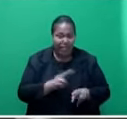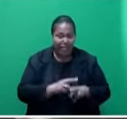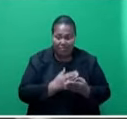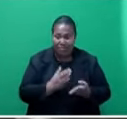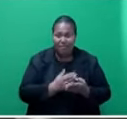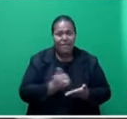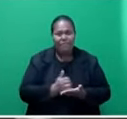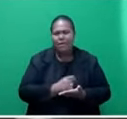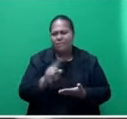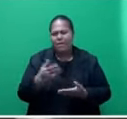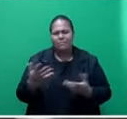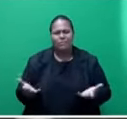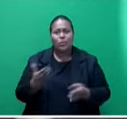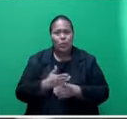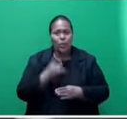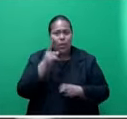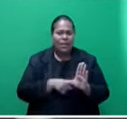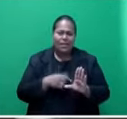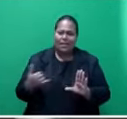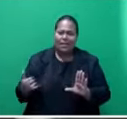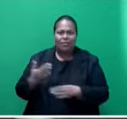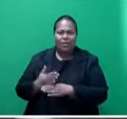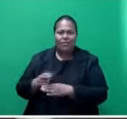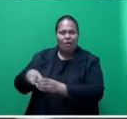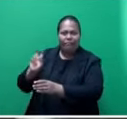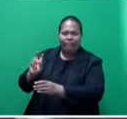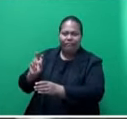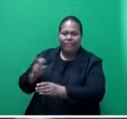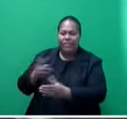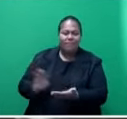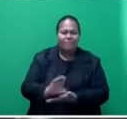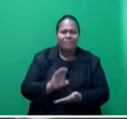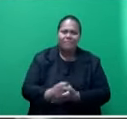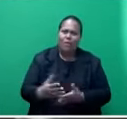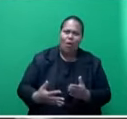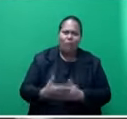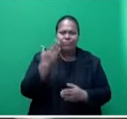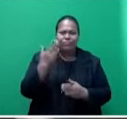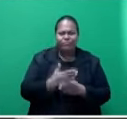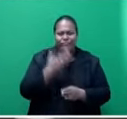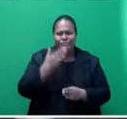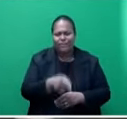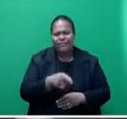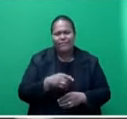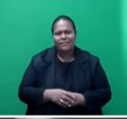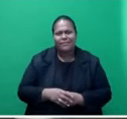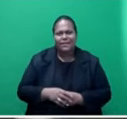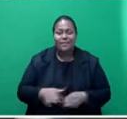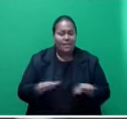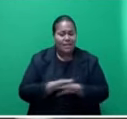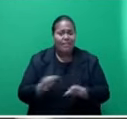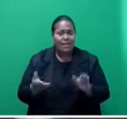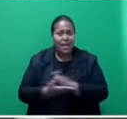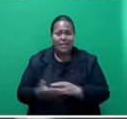leave. Again, Mr. Speaker, sir, all members of FNPF are covered for the special death benefit,